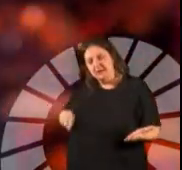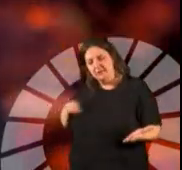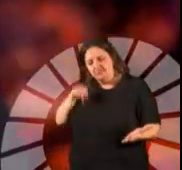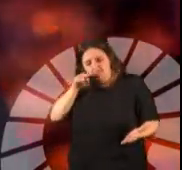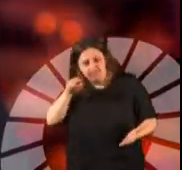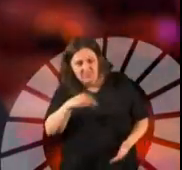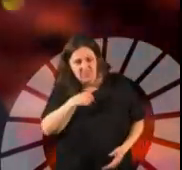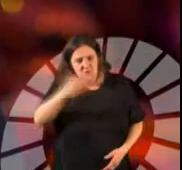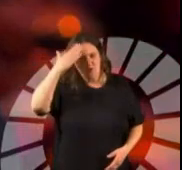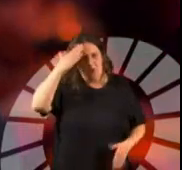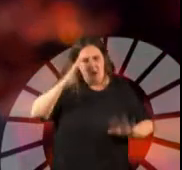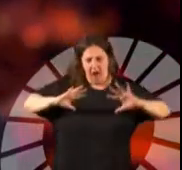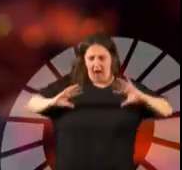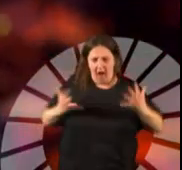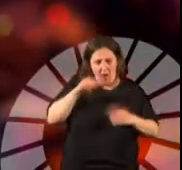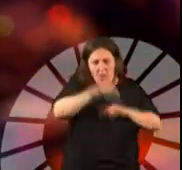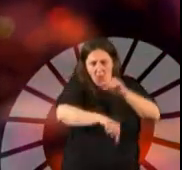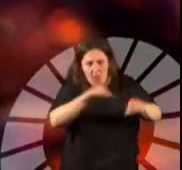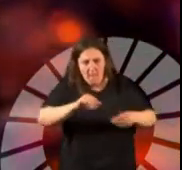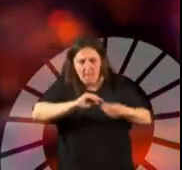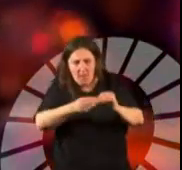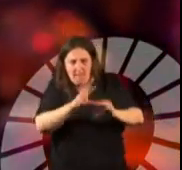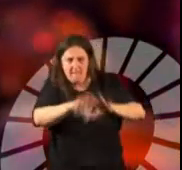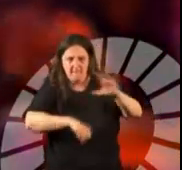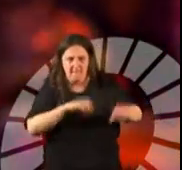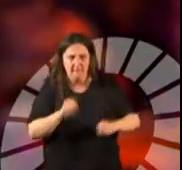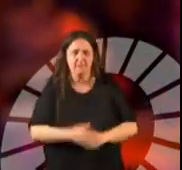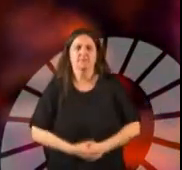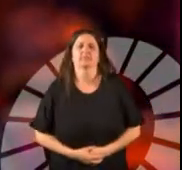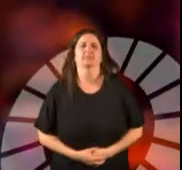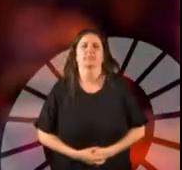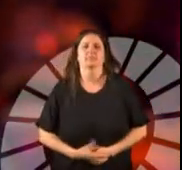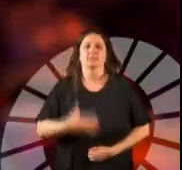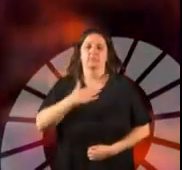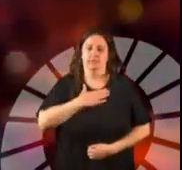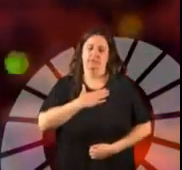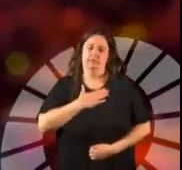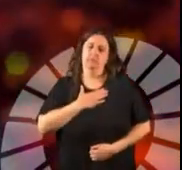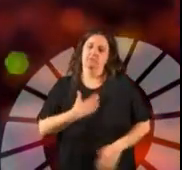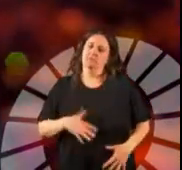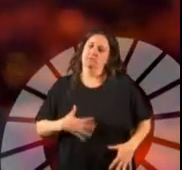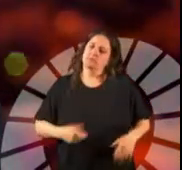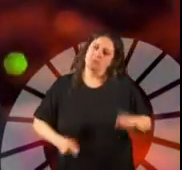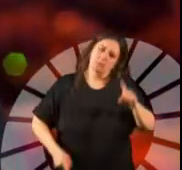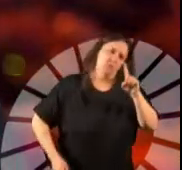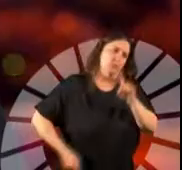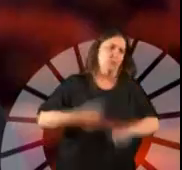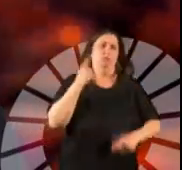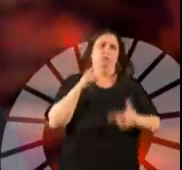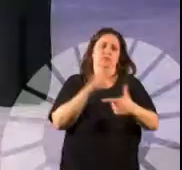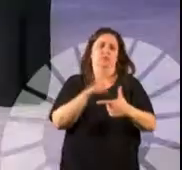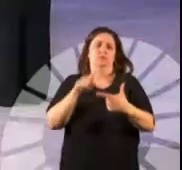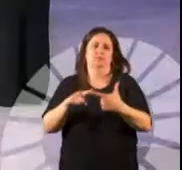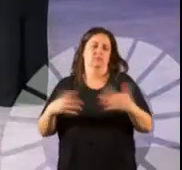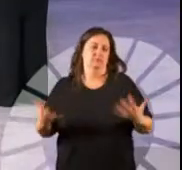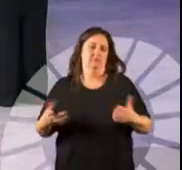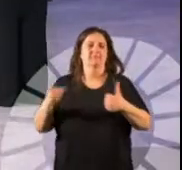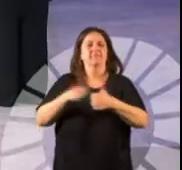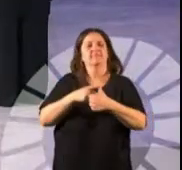on a daily basis. And what I wanted to look at here today with you is two issues that are of particular importance to me personally. One is